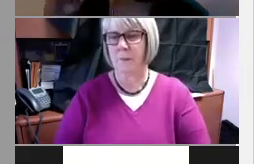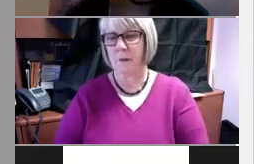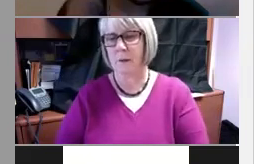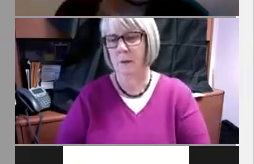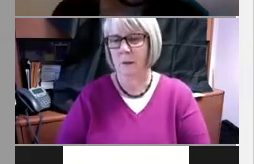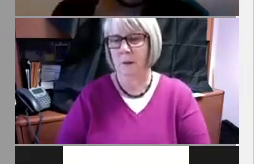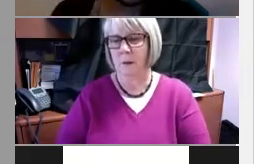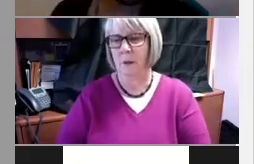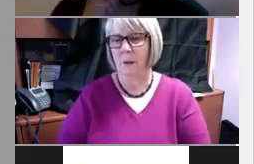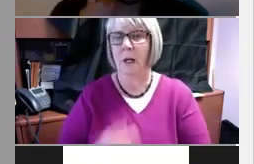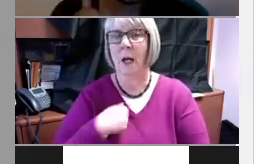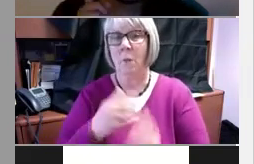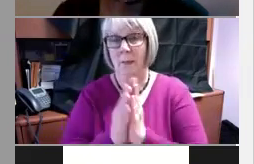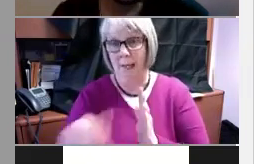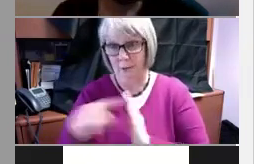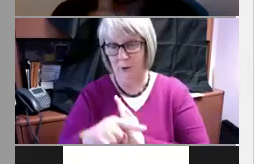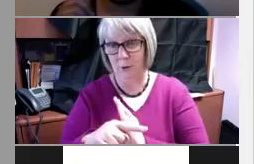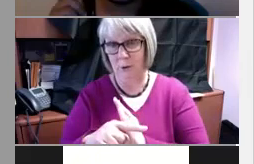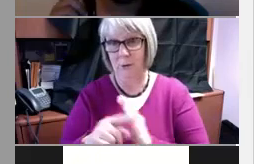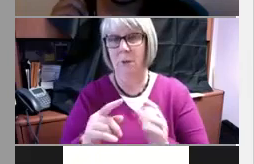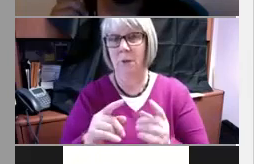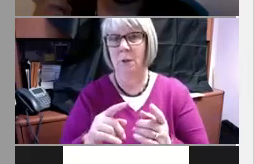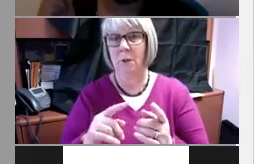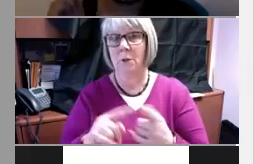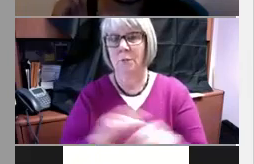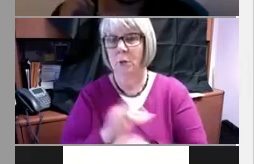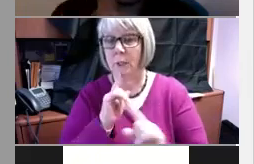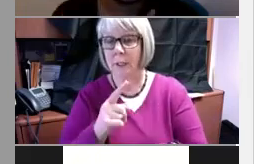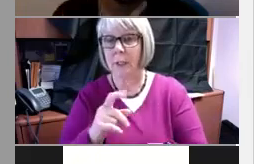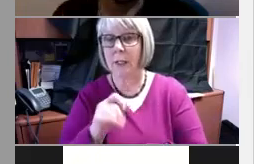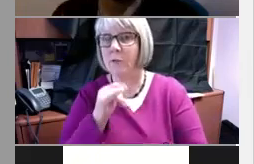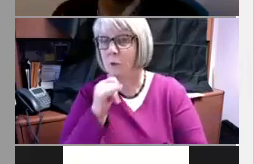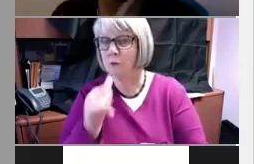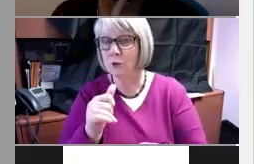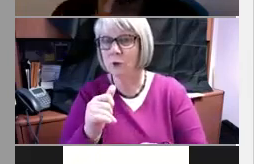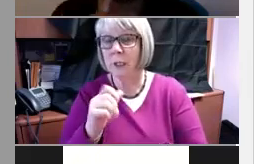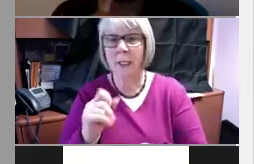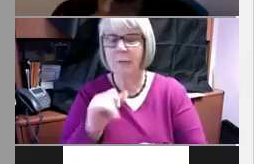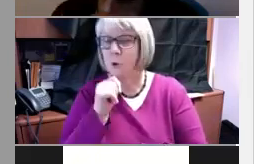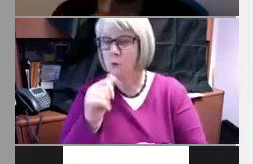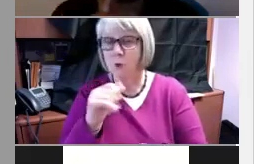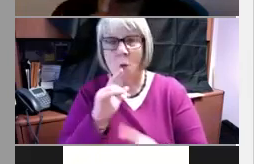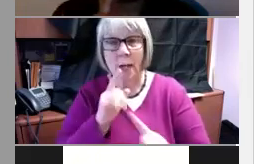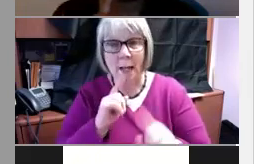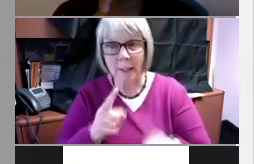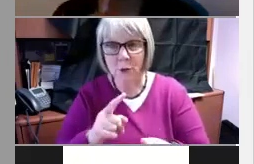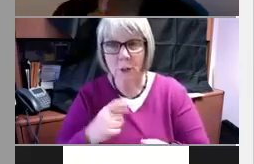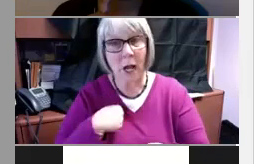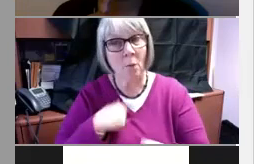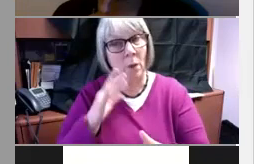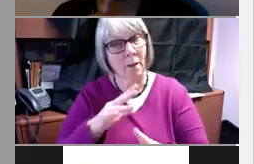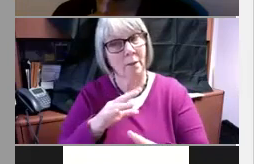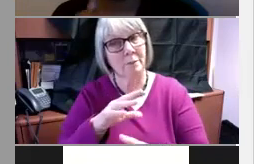I am going to ask you guys forcefully to answer. If you don't answer, I will include a class participation points for this.